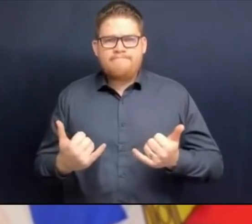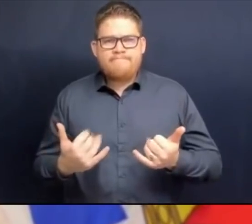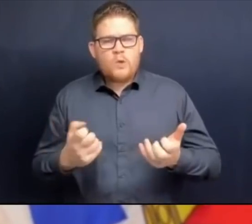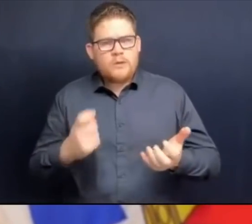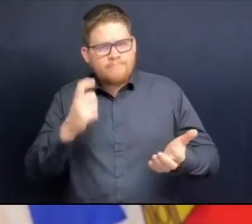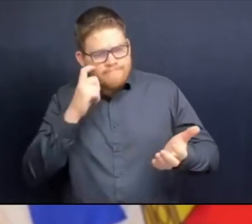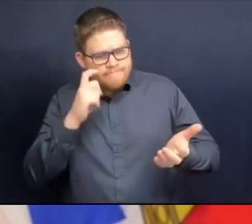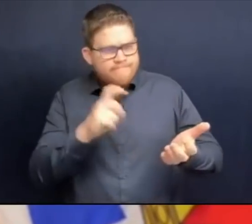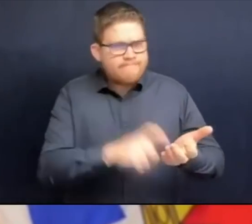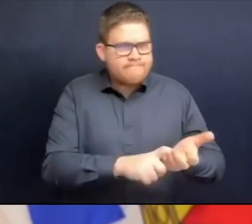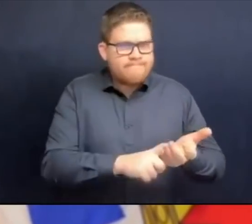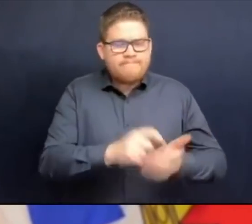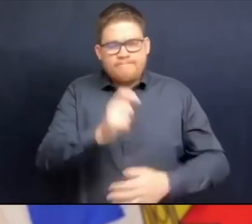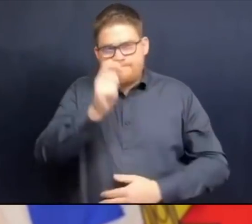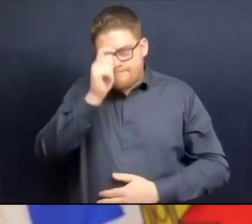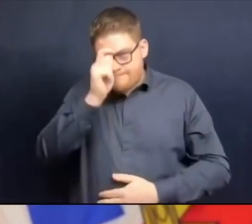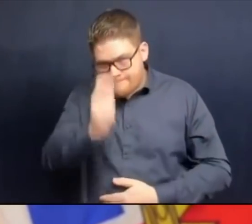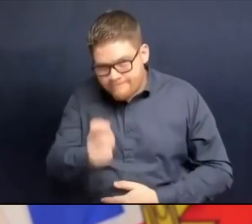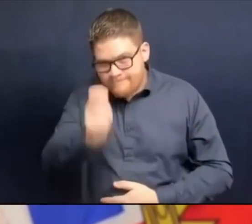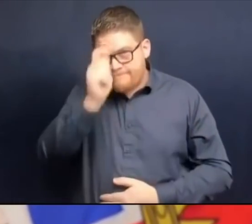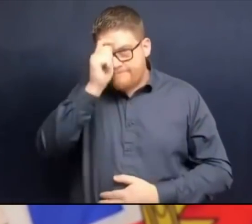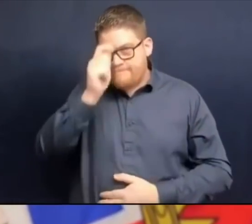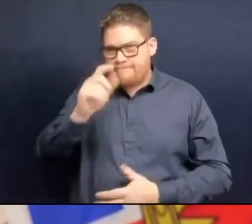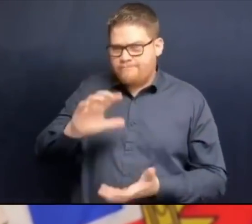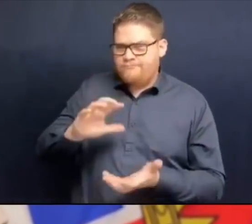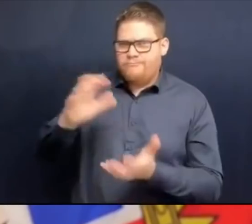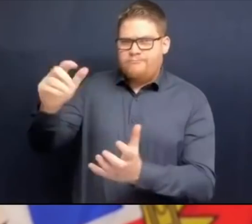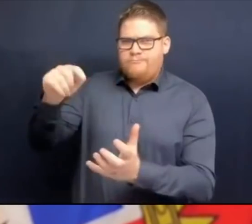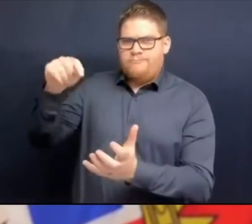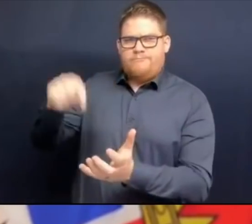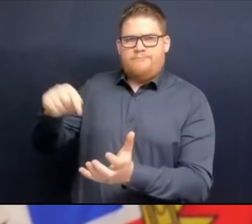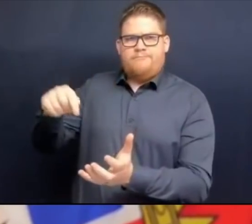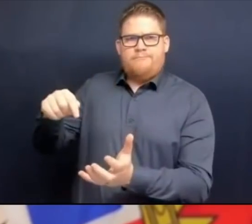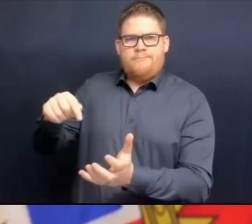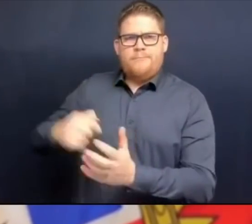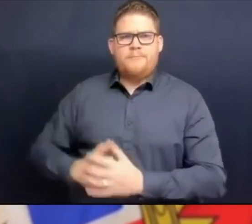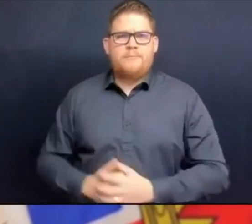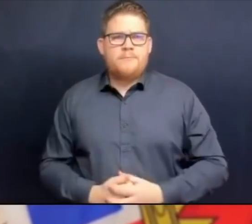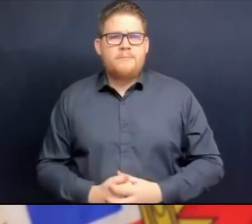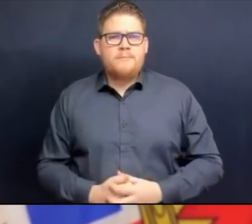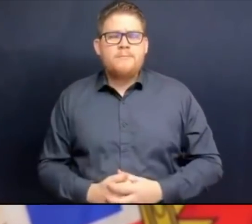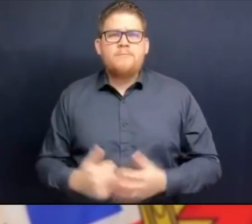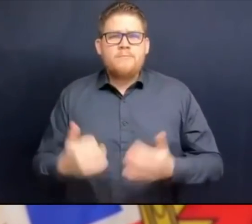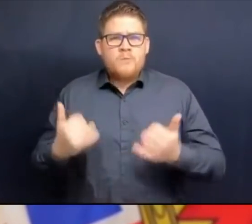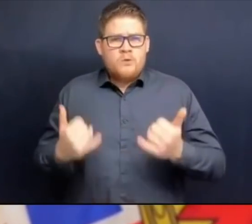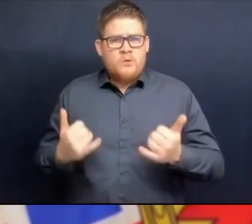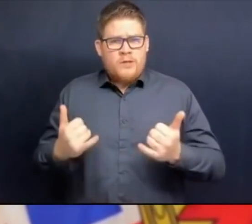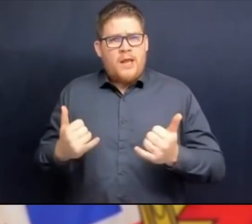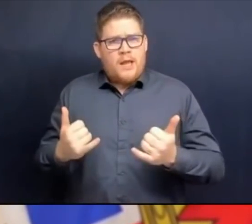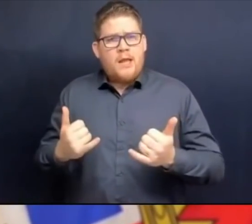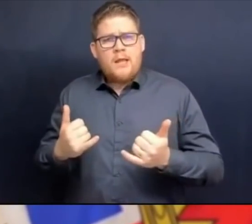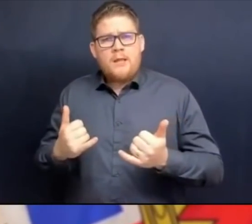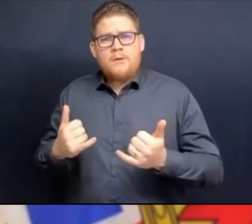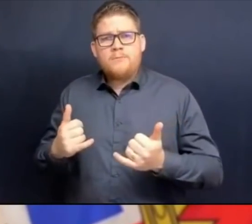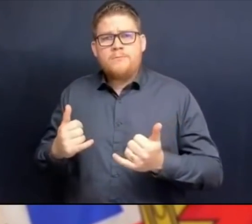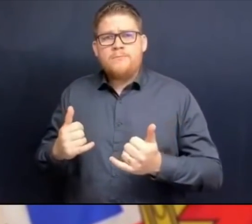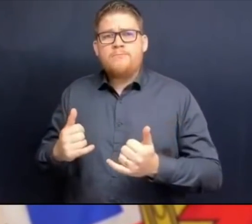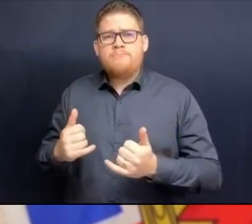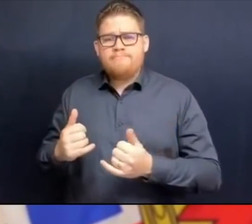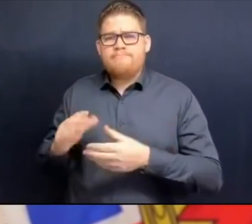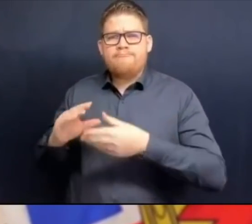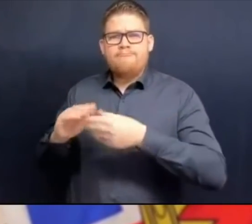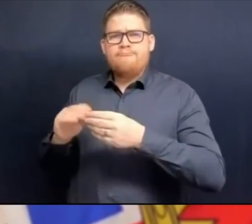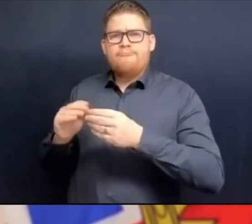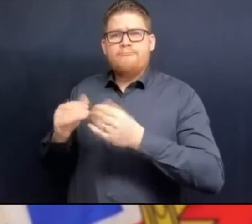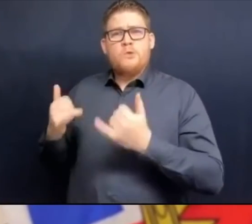are continuing to experience. Earlier today, our coroner, BC's coroner, released the